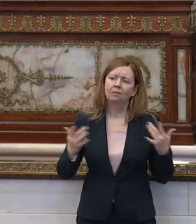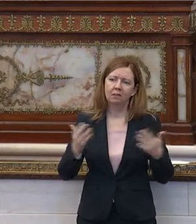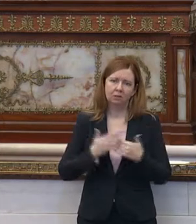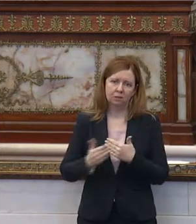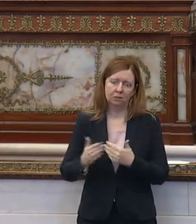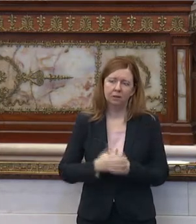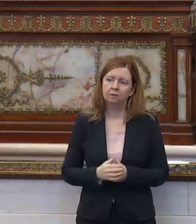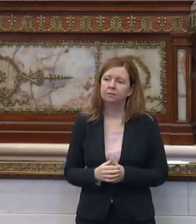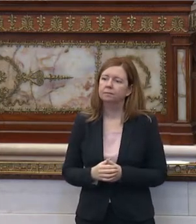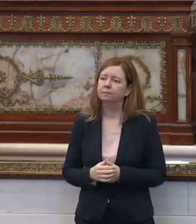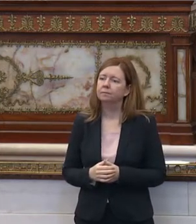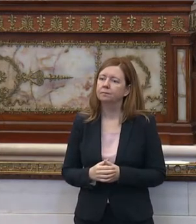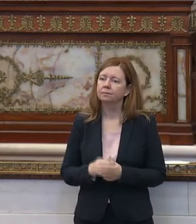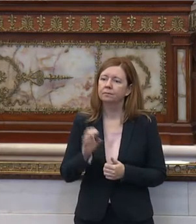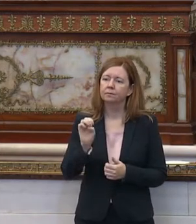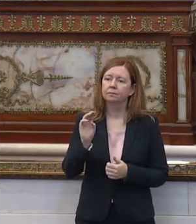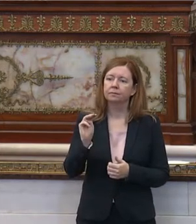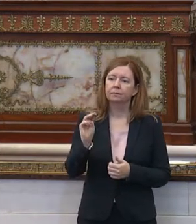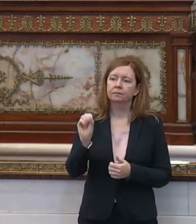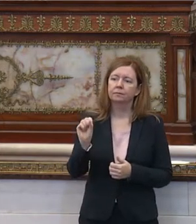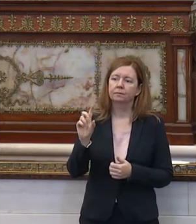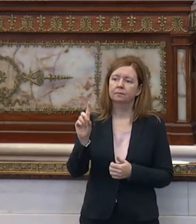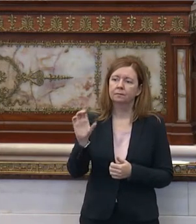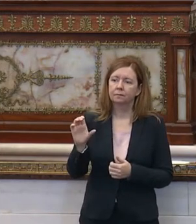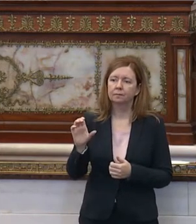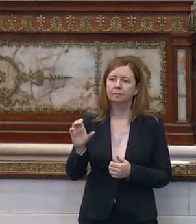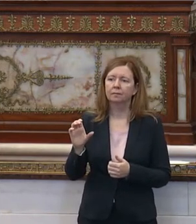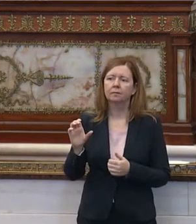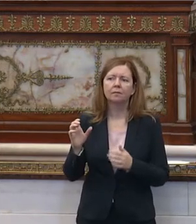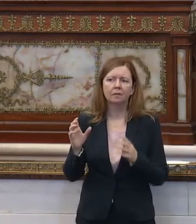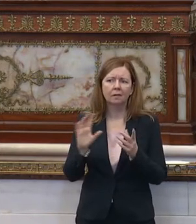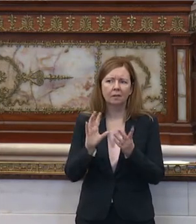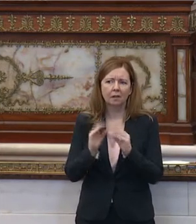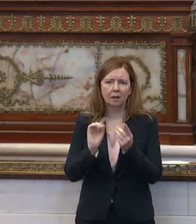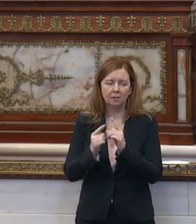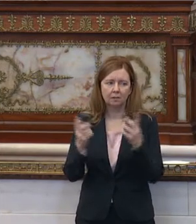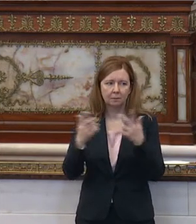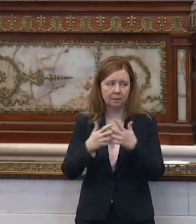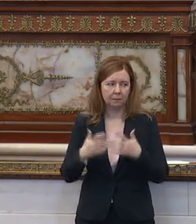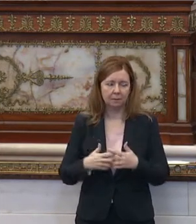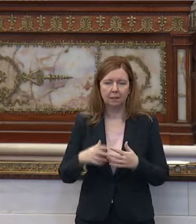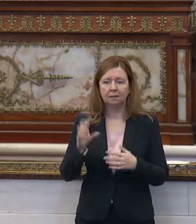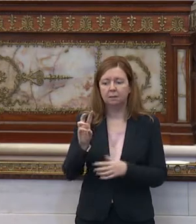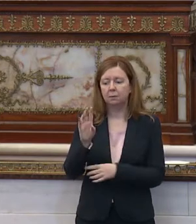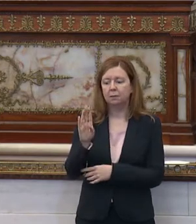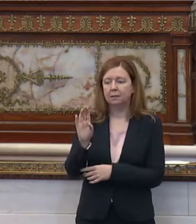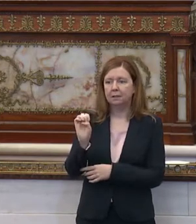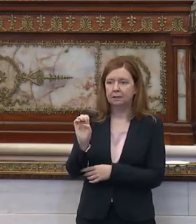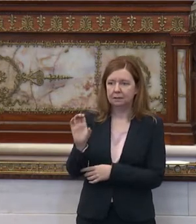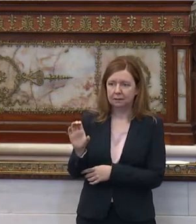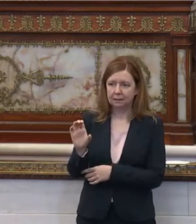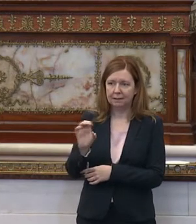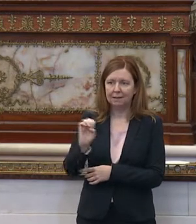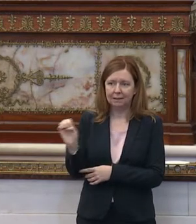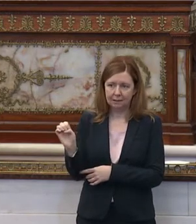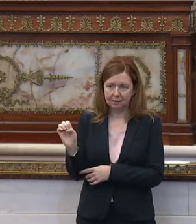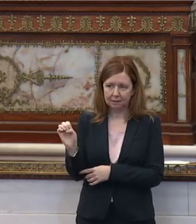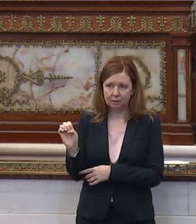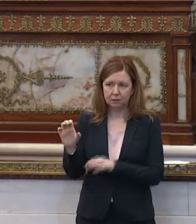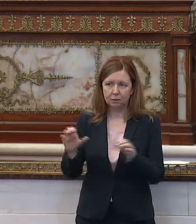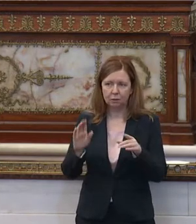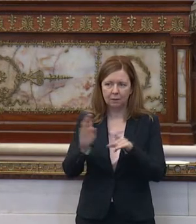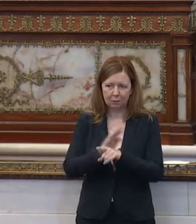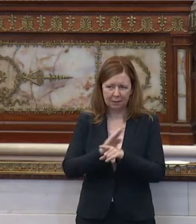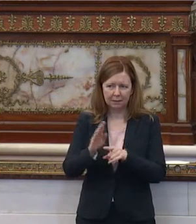follows. EMSDC ROAR Conference and Matchmaking Events, the WBEC East Doing